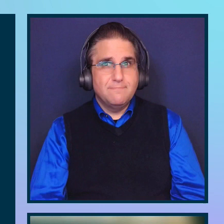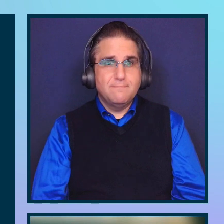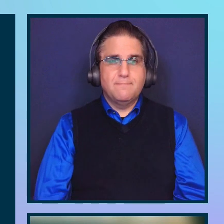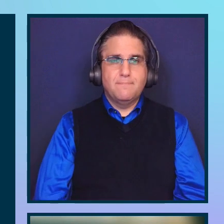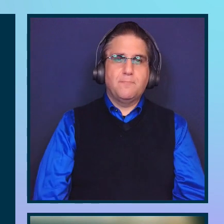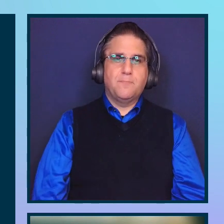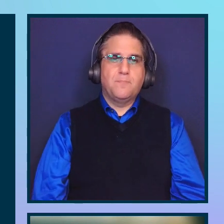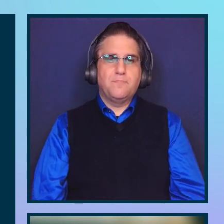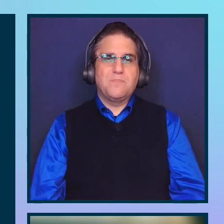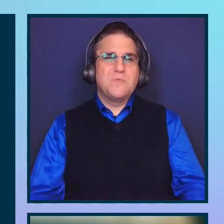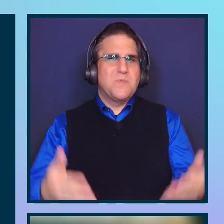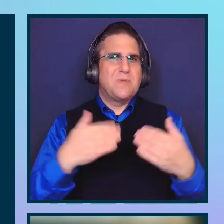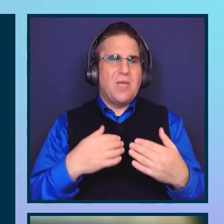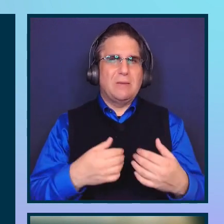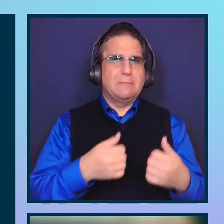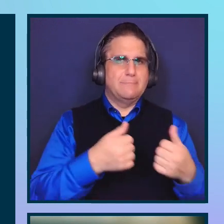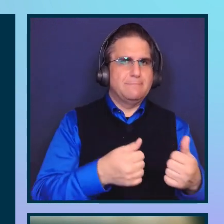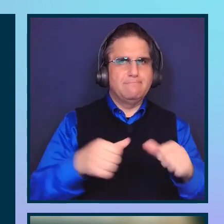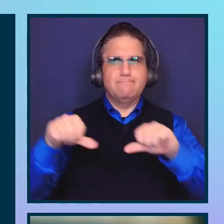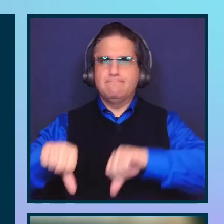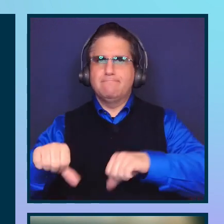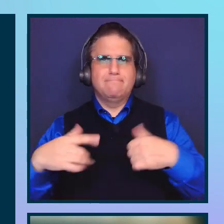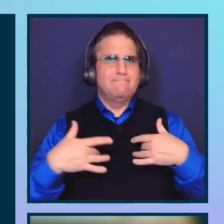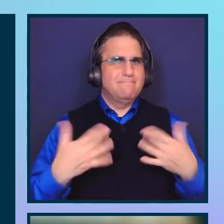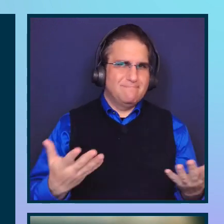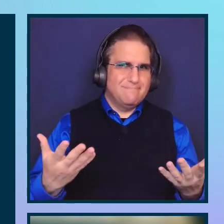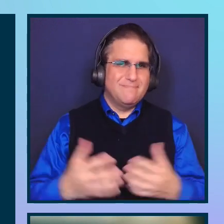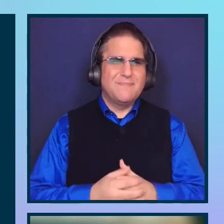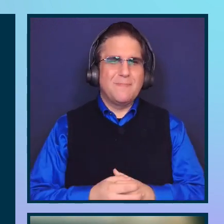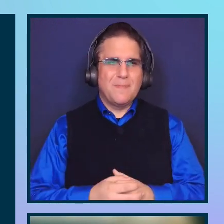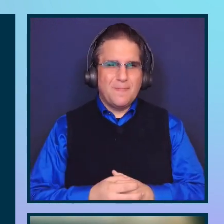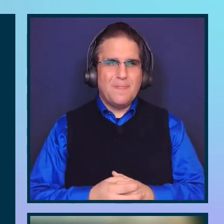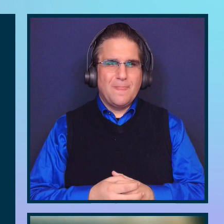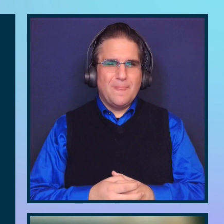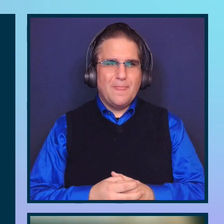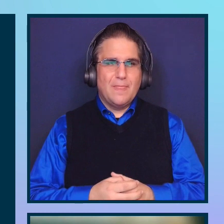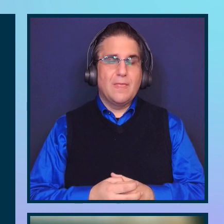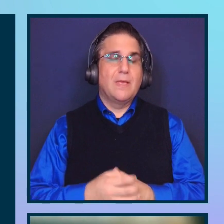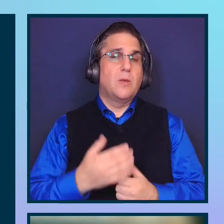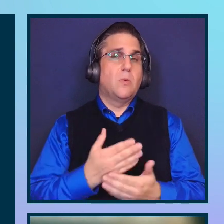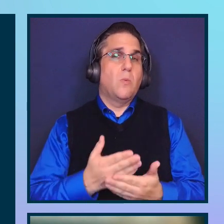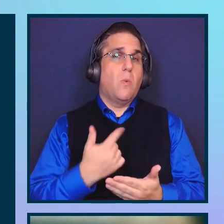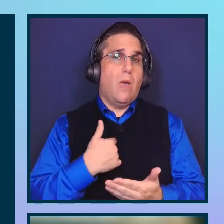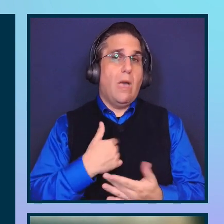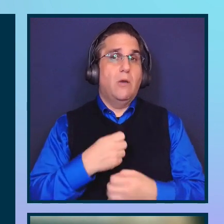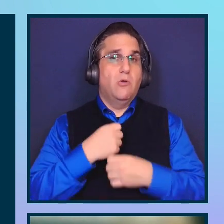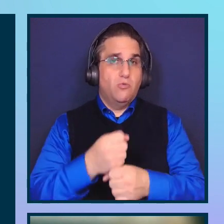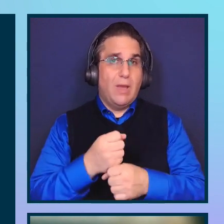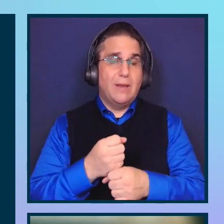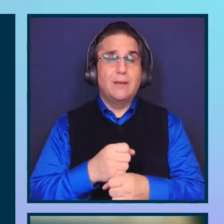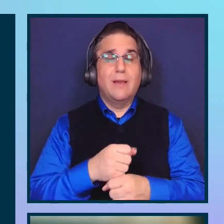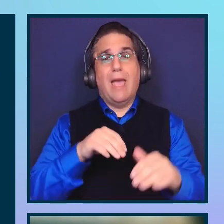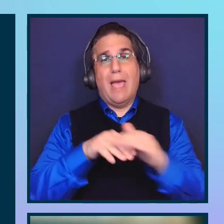Goodies and gotchas. Very excited to talk about these. So these are things that I learned from creating an accessible